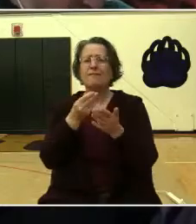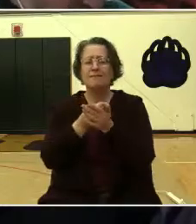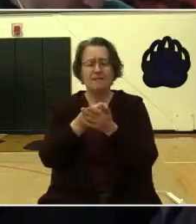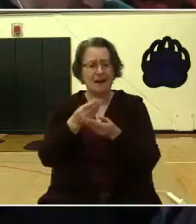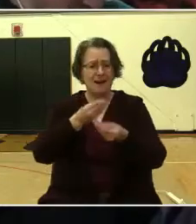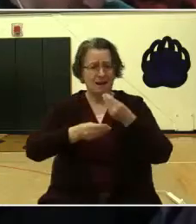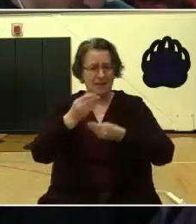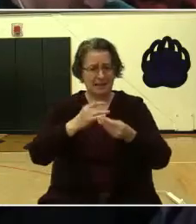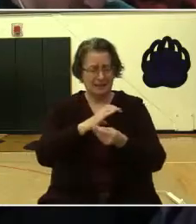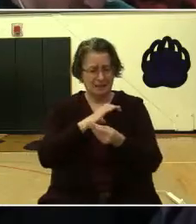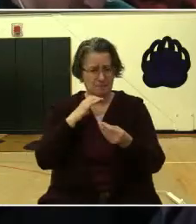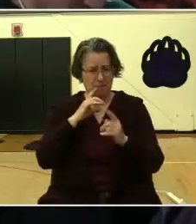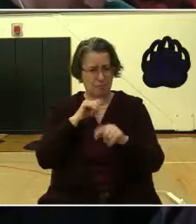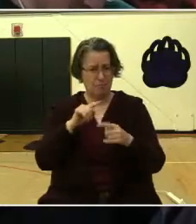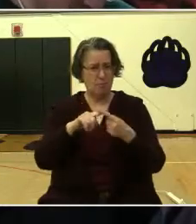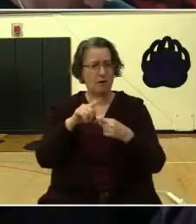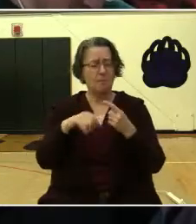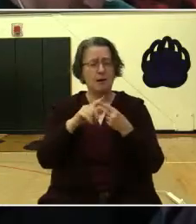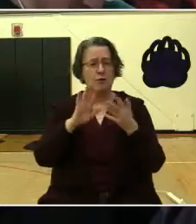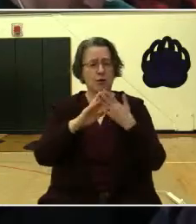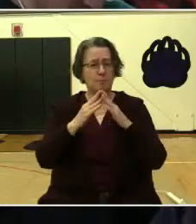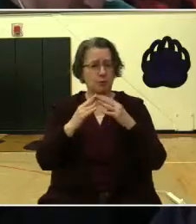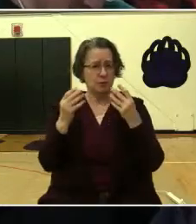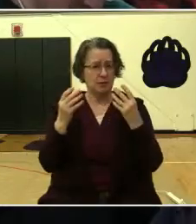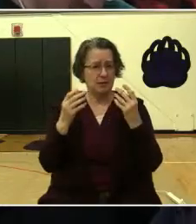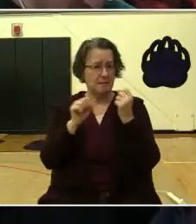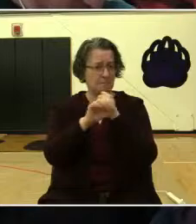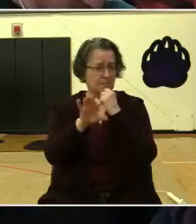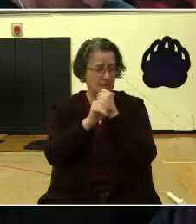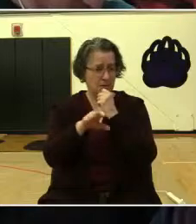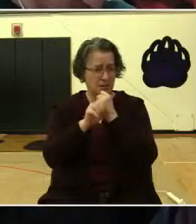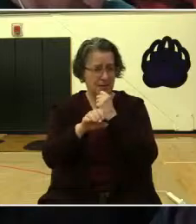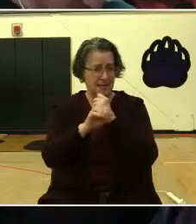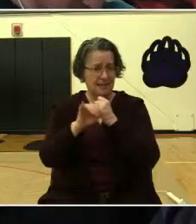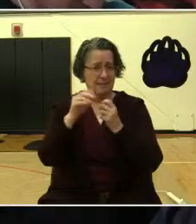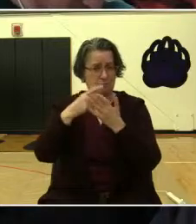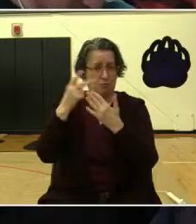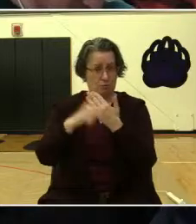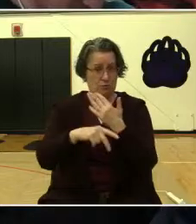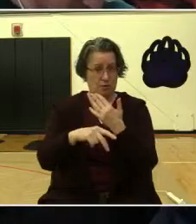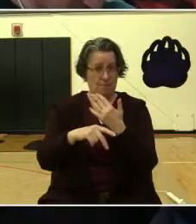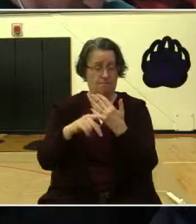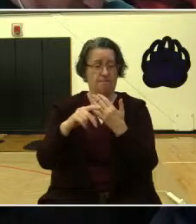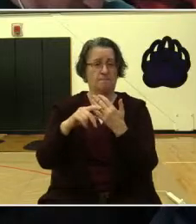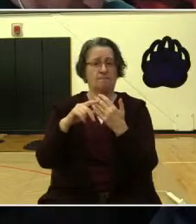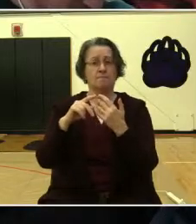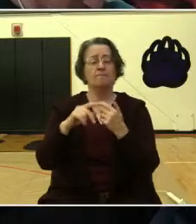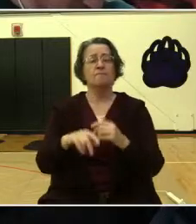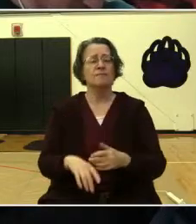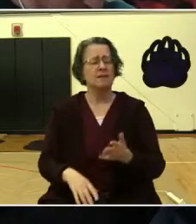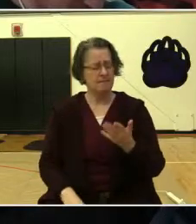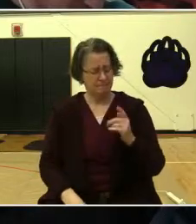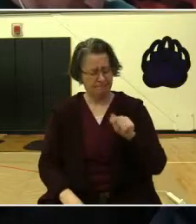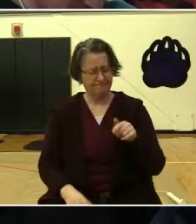the community marketing initiative and I noticed that for that um